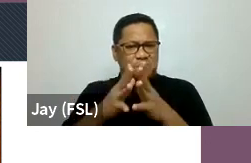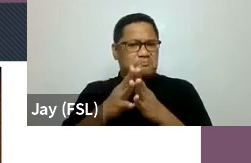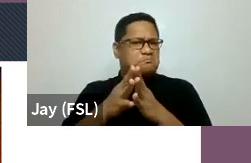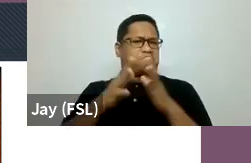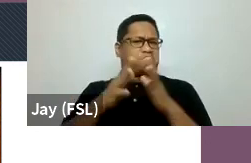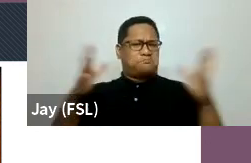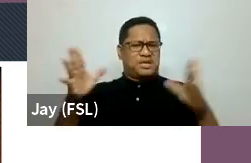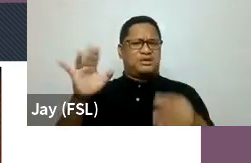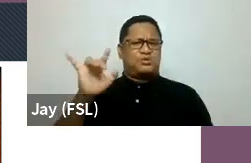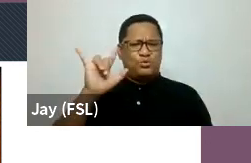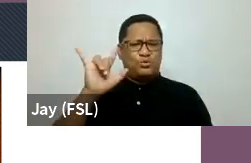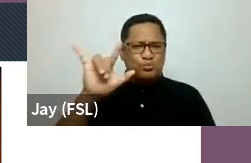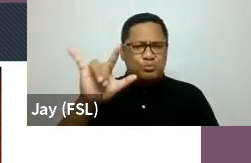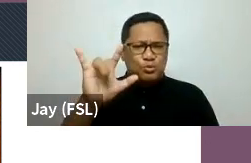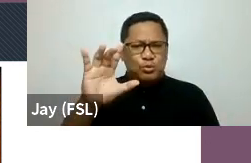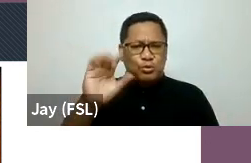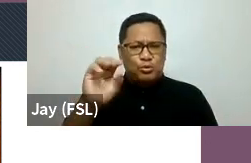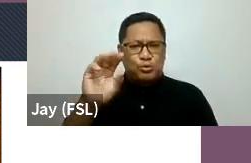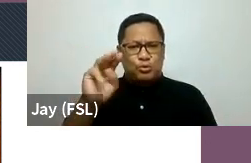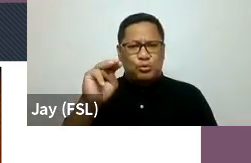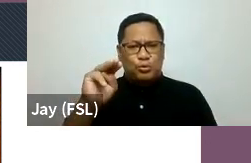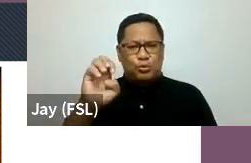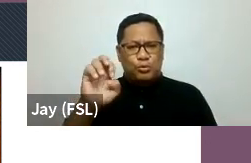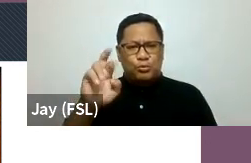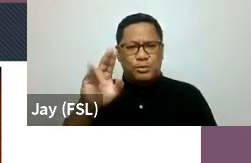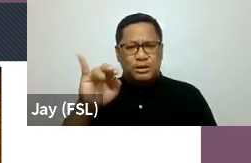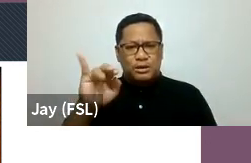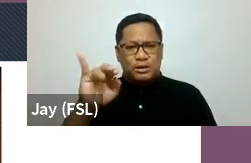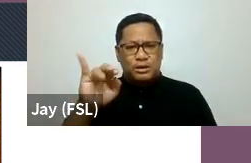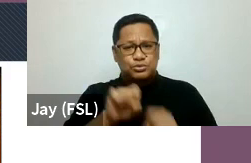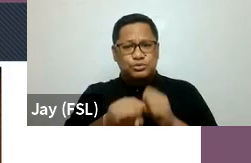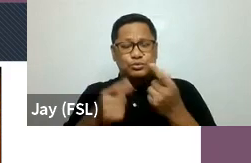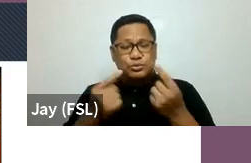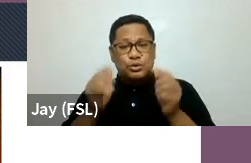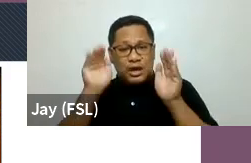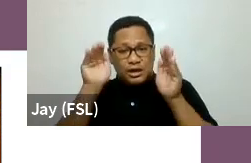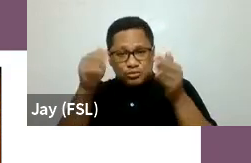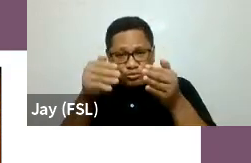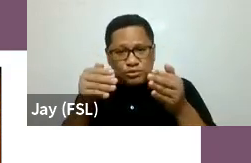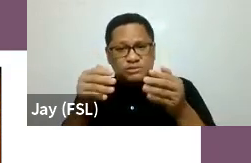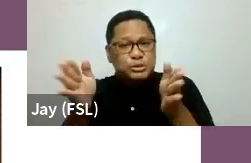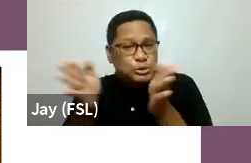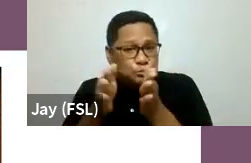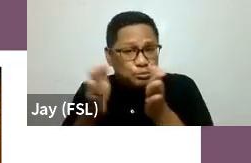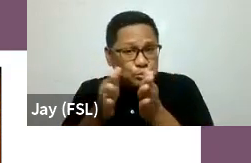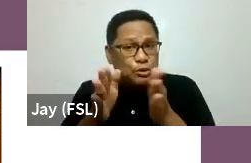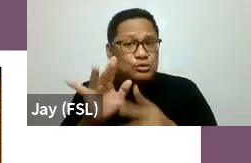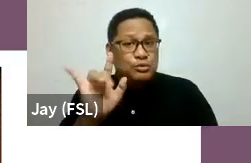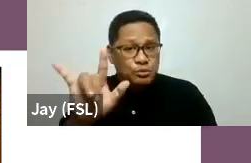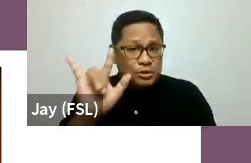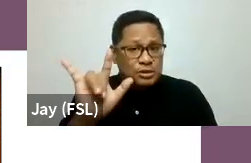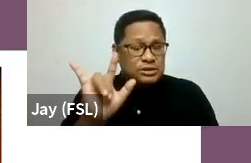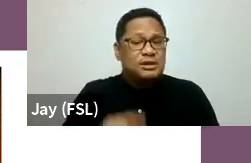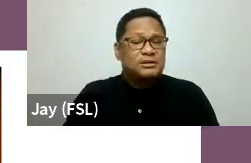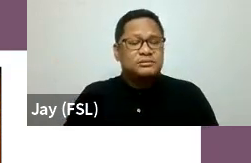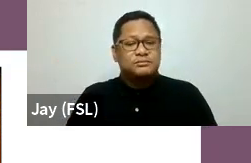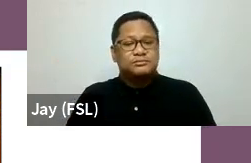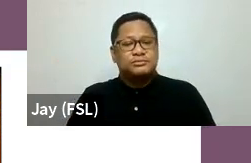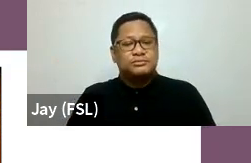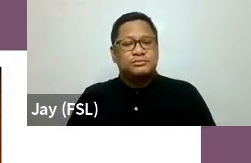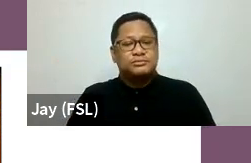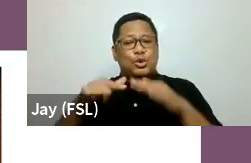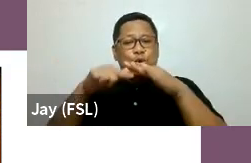commercials. So what did I do? I focused on the smaller ones. Okay, small commercials,